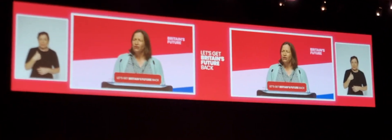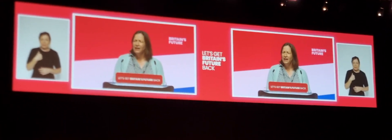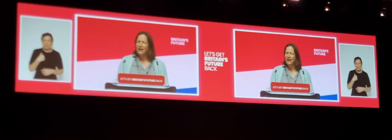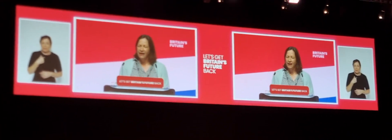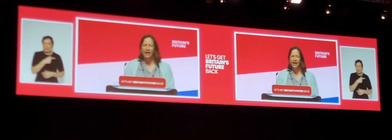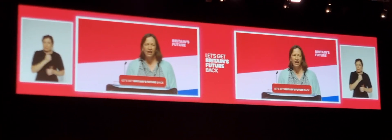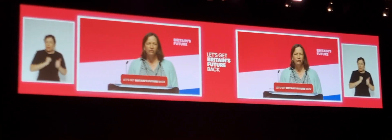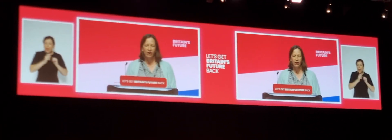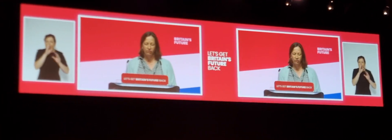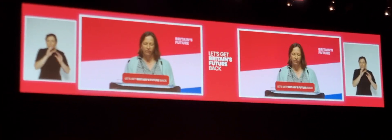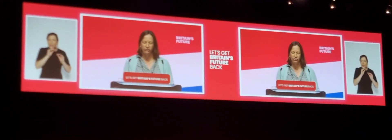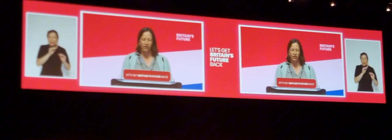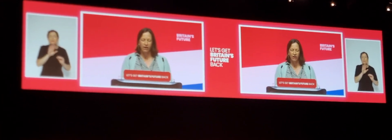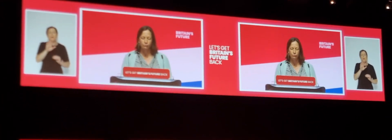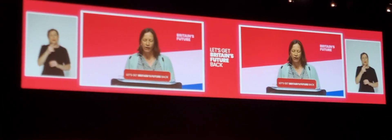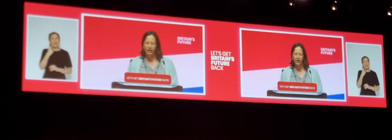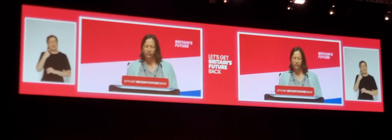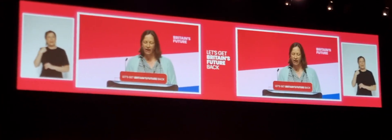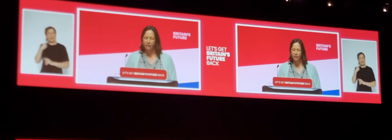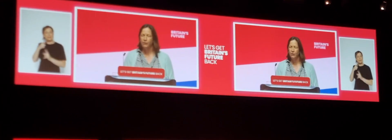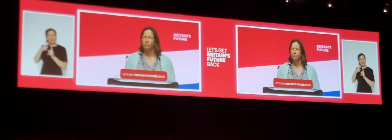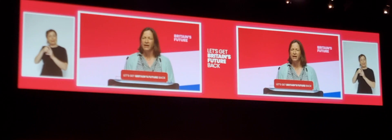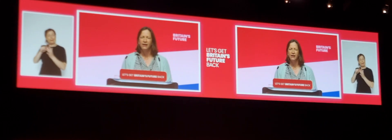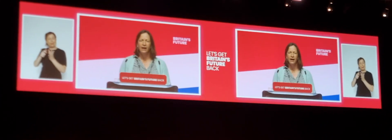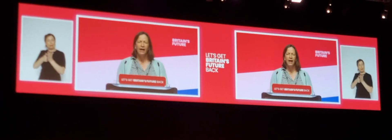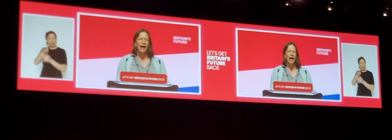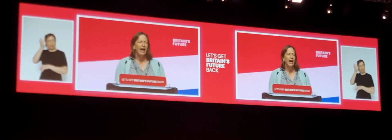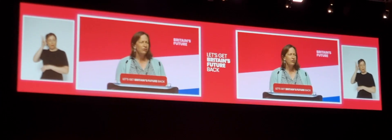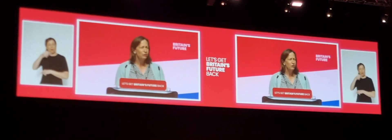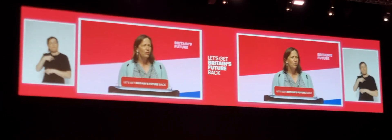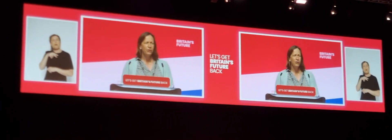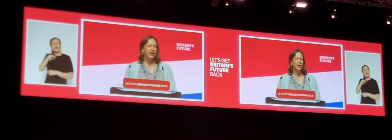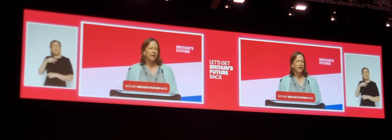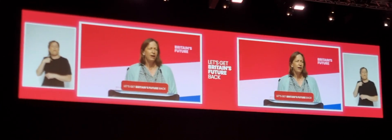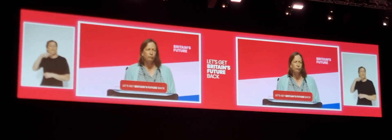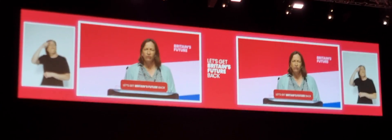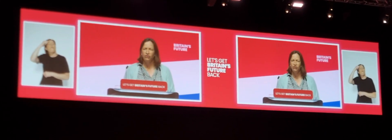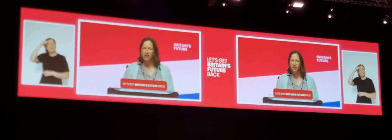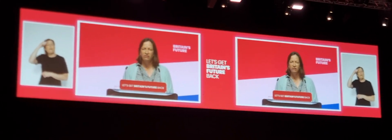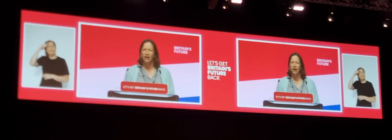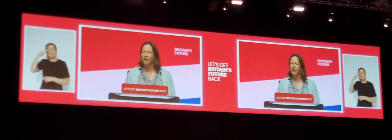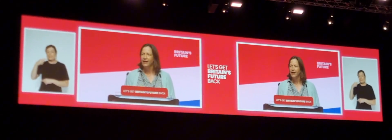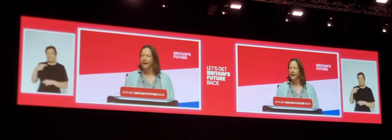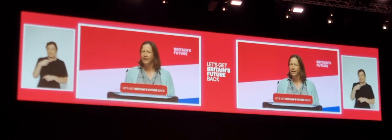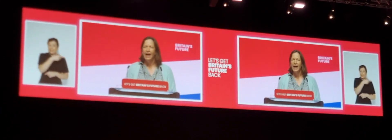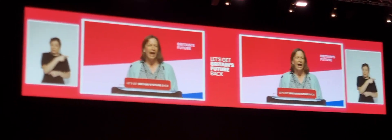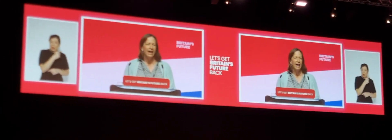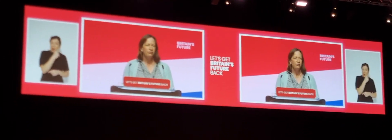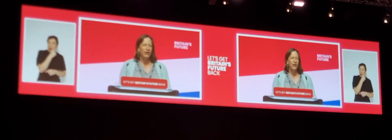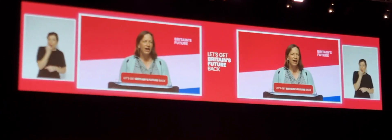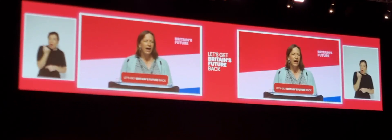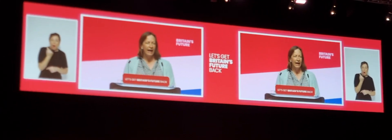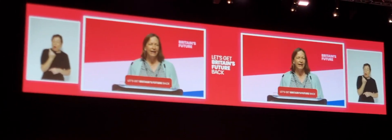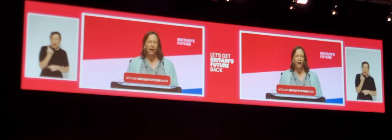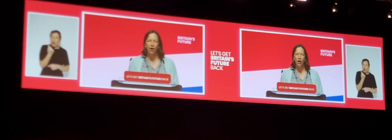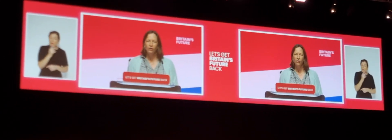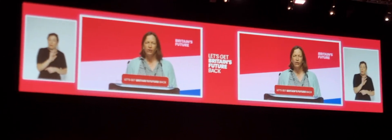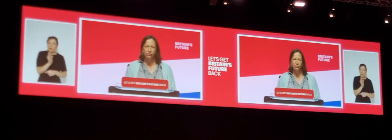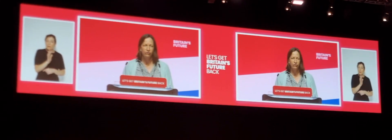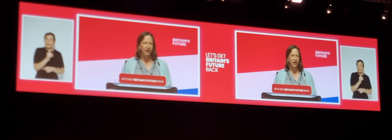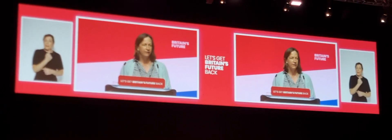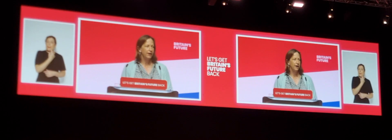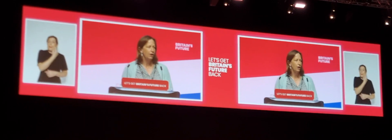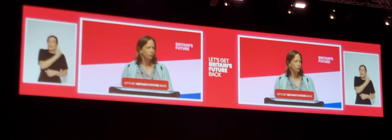So something that Keir said yesterday has really stayed with me. It's not that Rishi is lying, it's that he